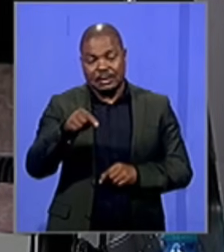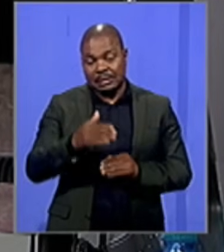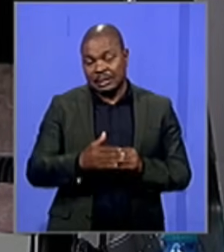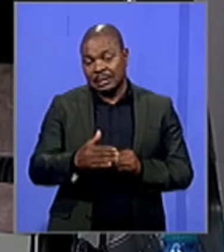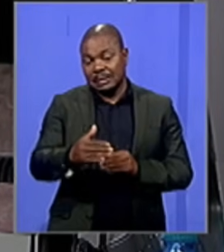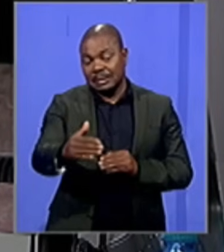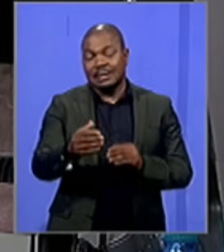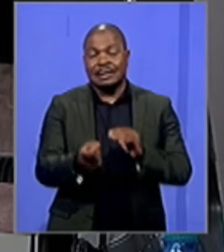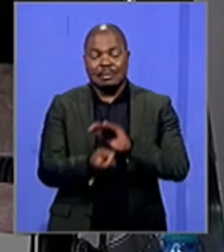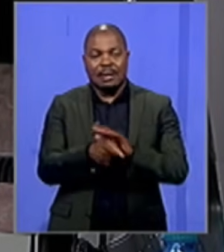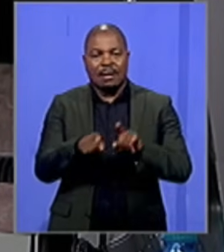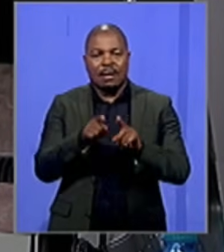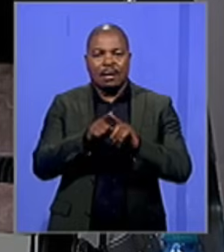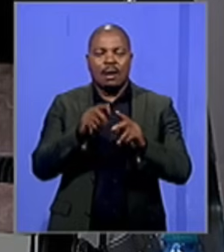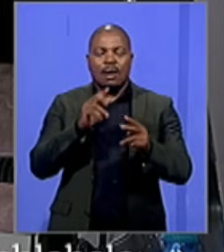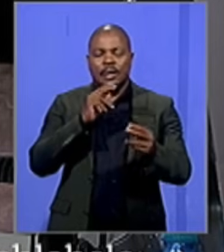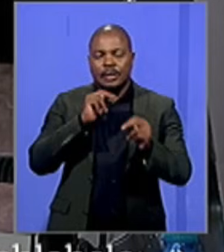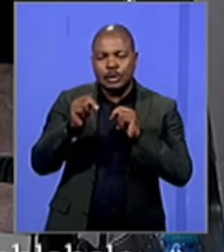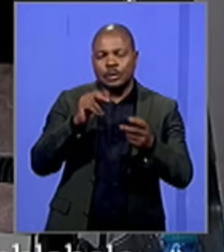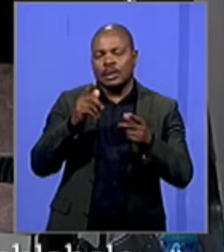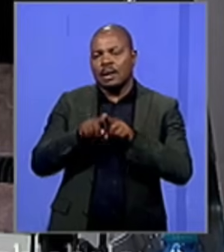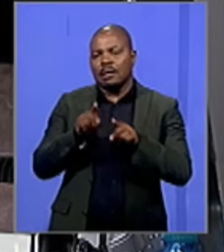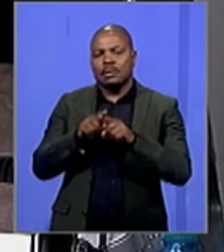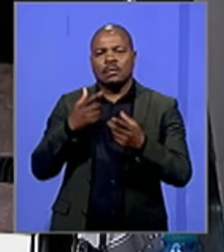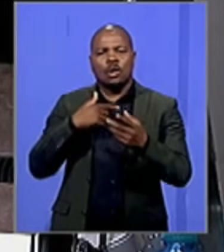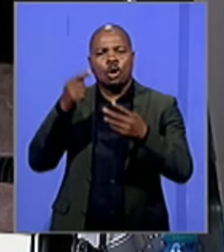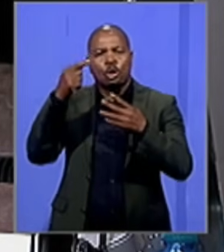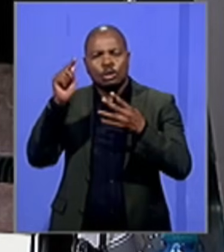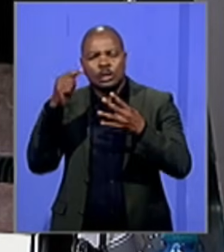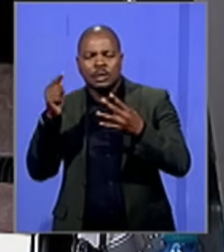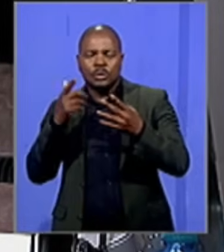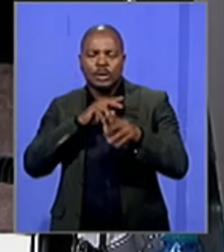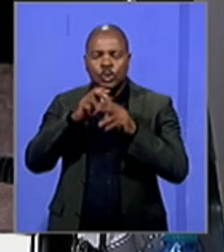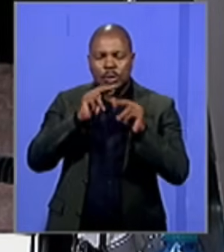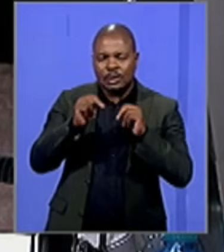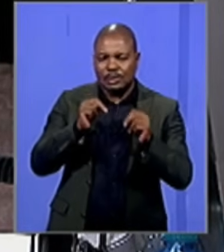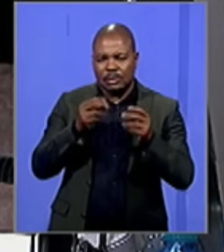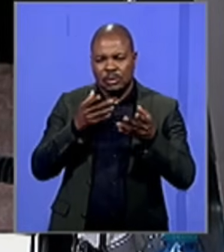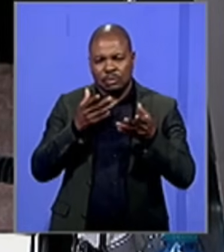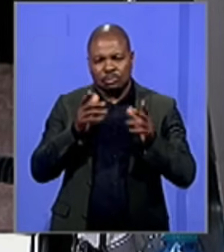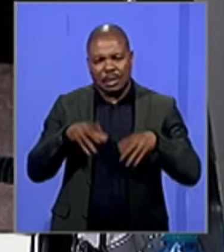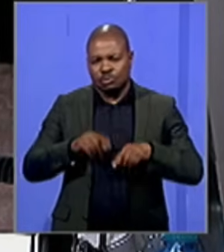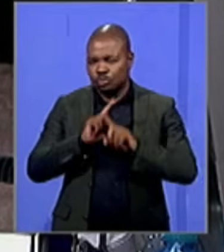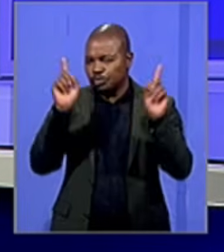of negotiated audit outcomes. We can't have that.